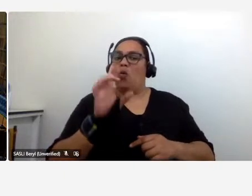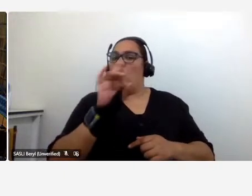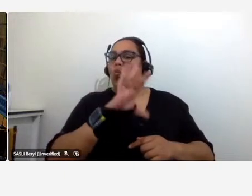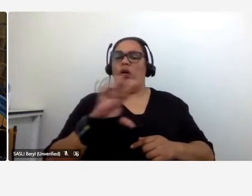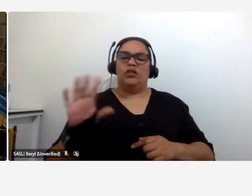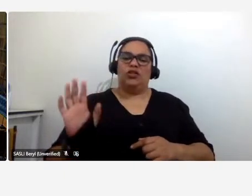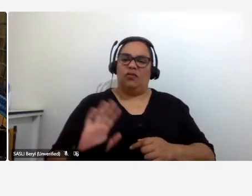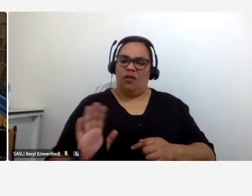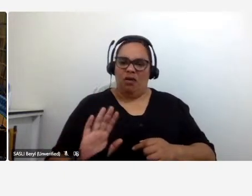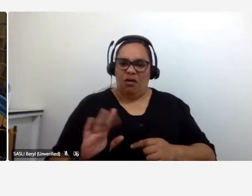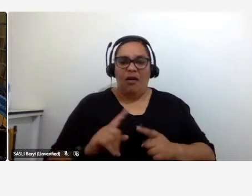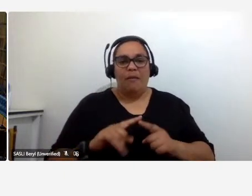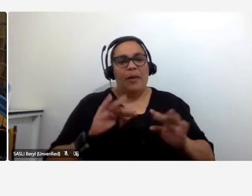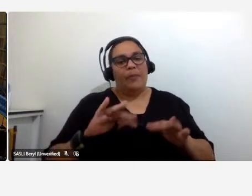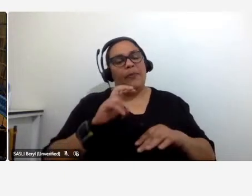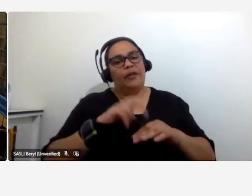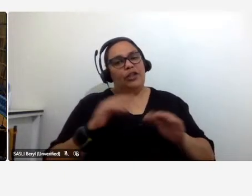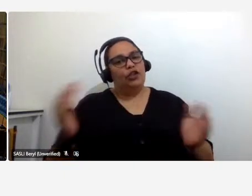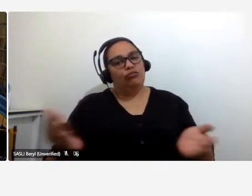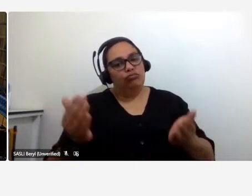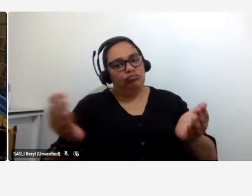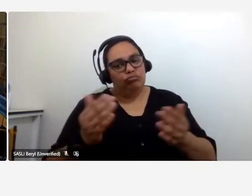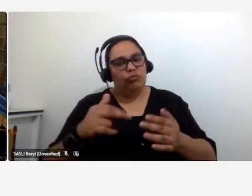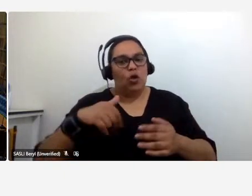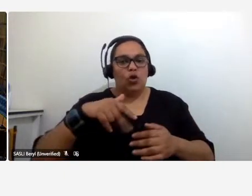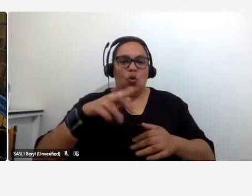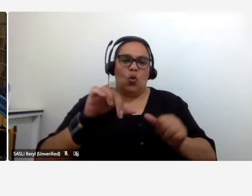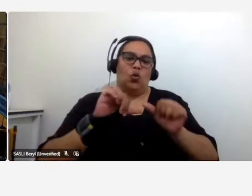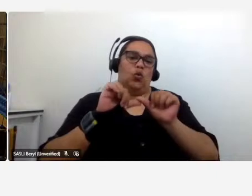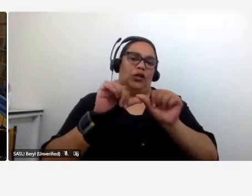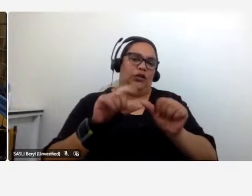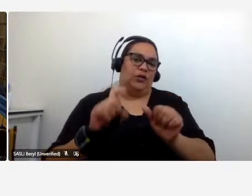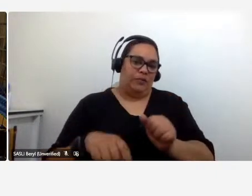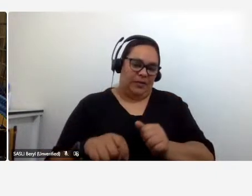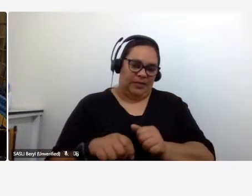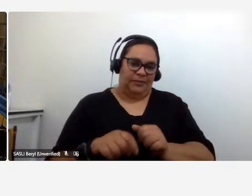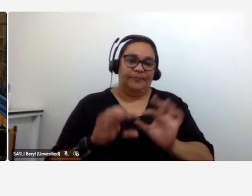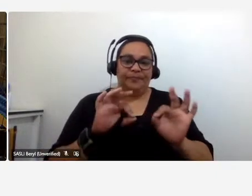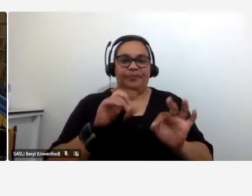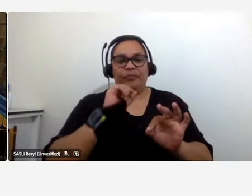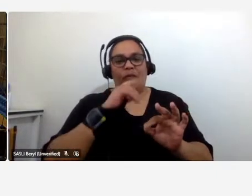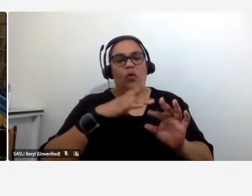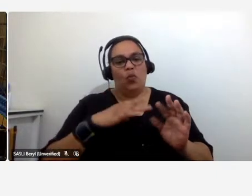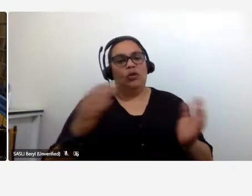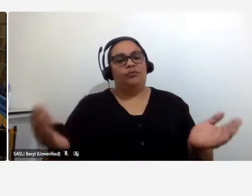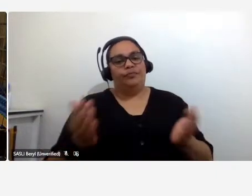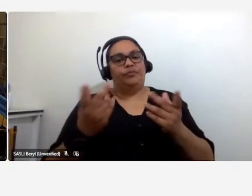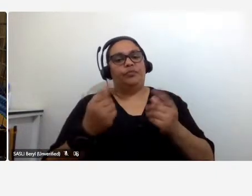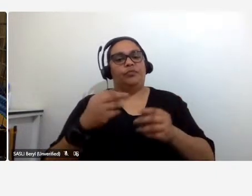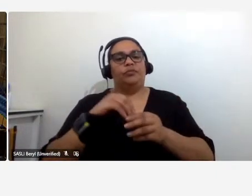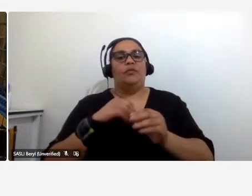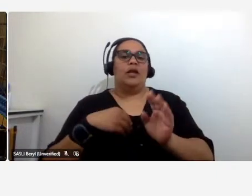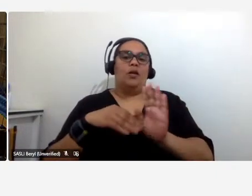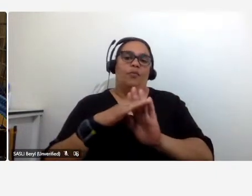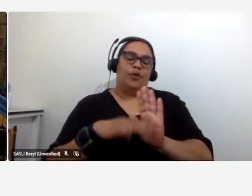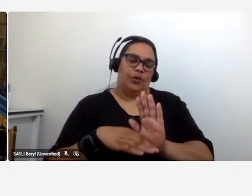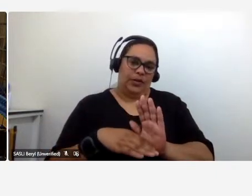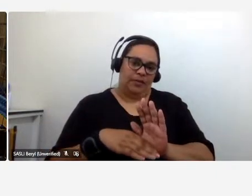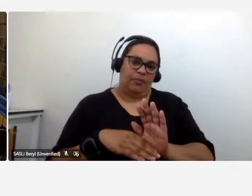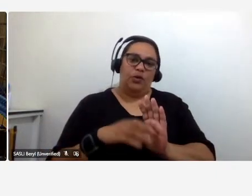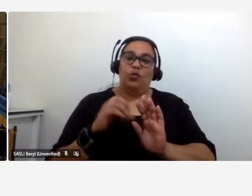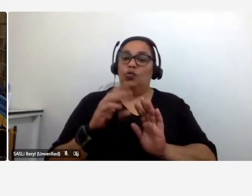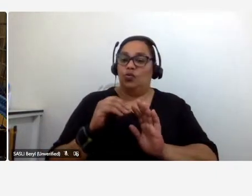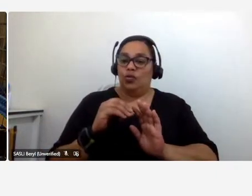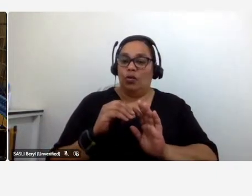event, but people should be encouraged to walk continuously. And that's what we want to do in our programs.